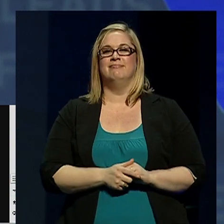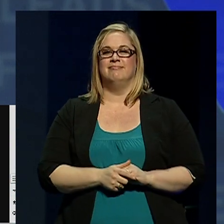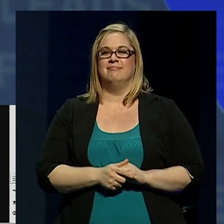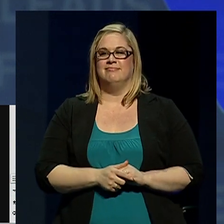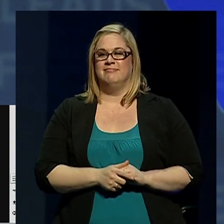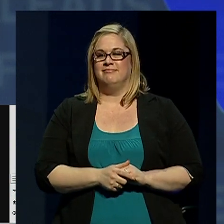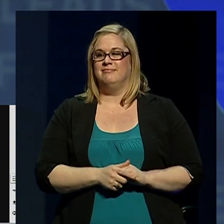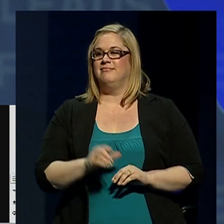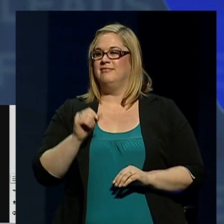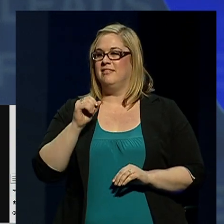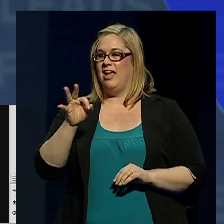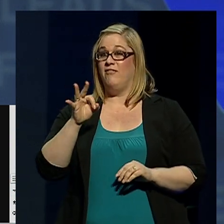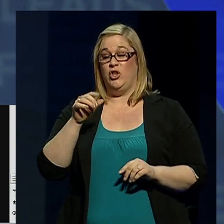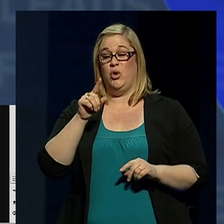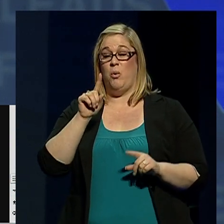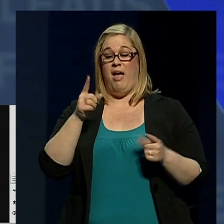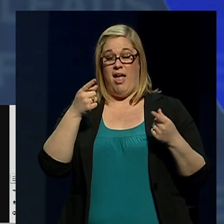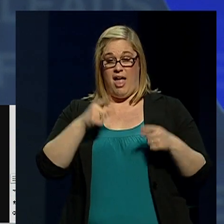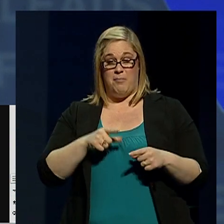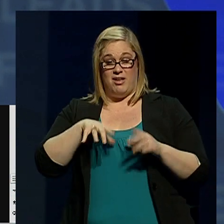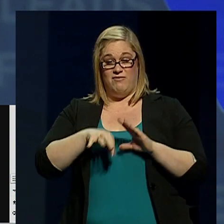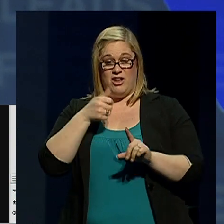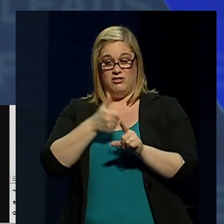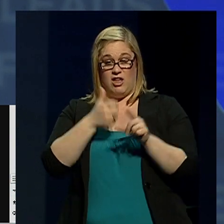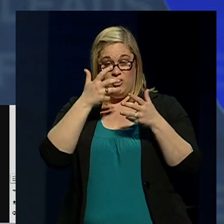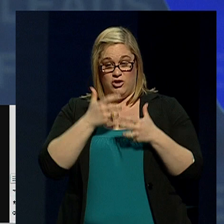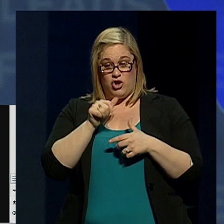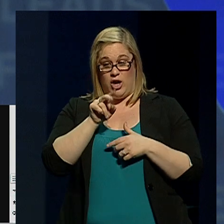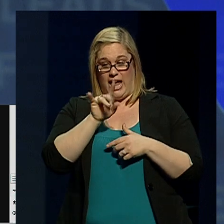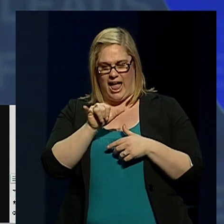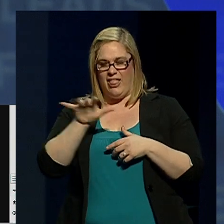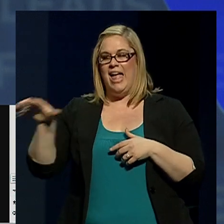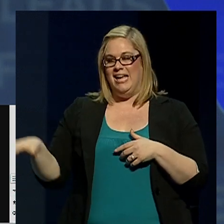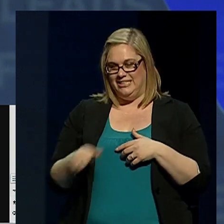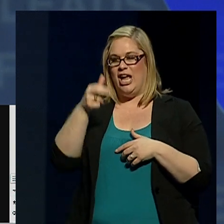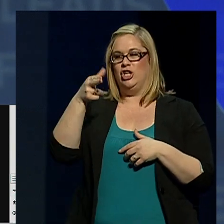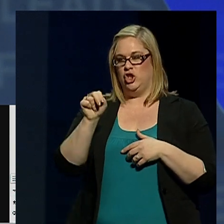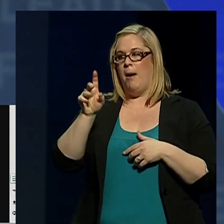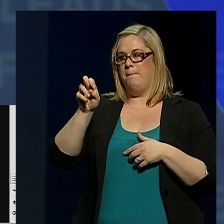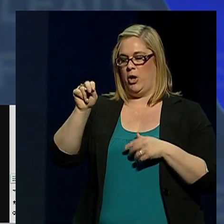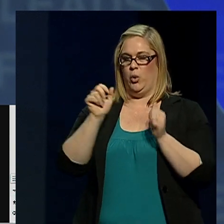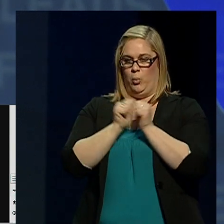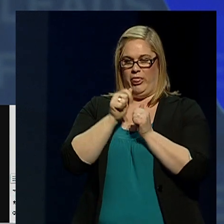If you're ever in a dark alley, take John Burton with you.